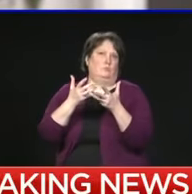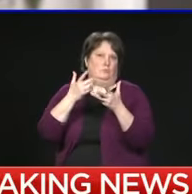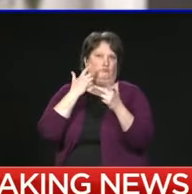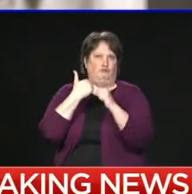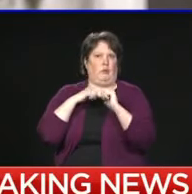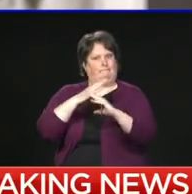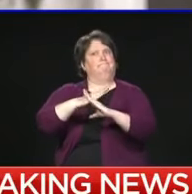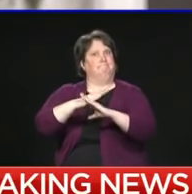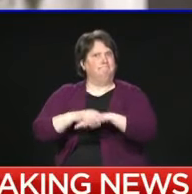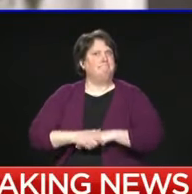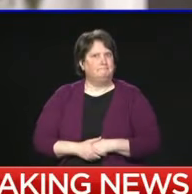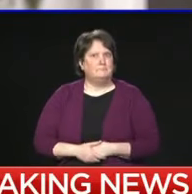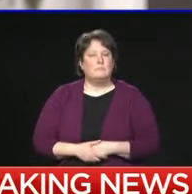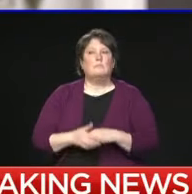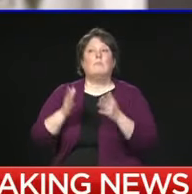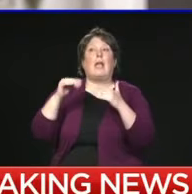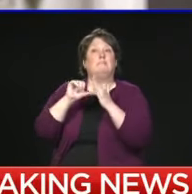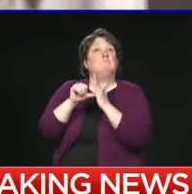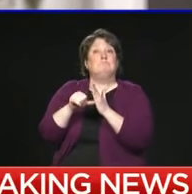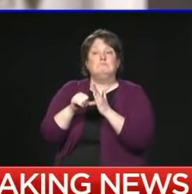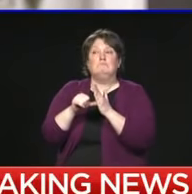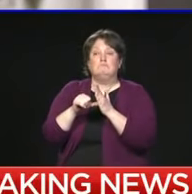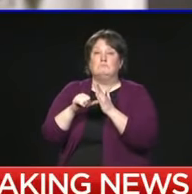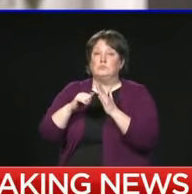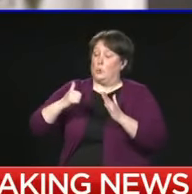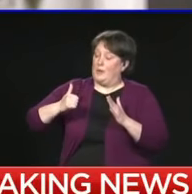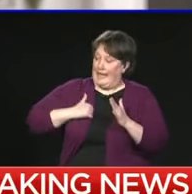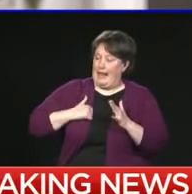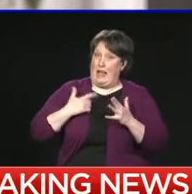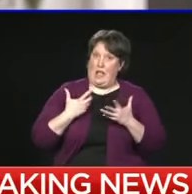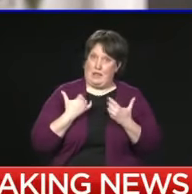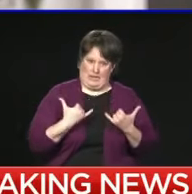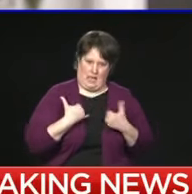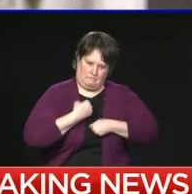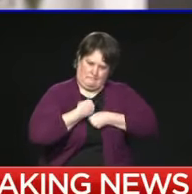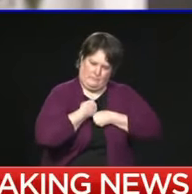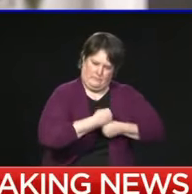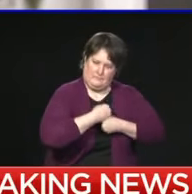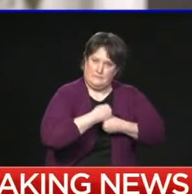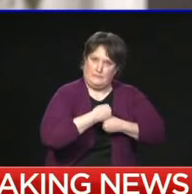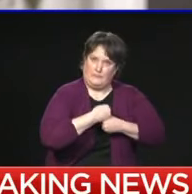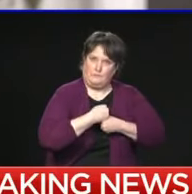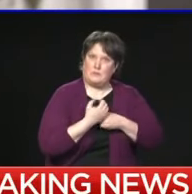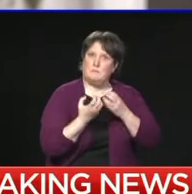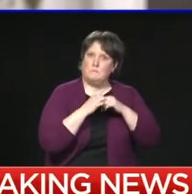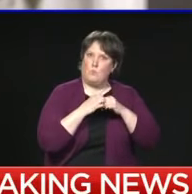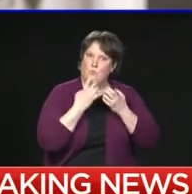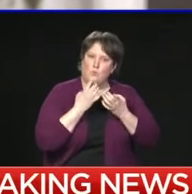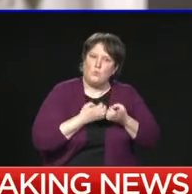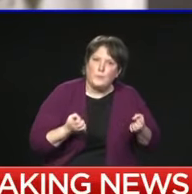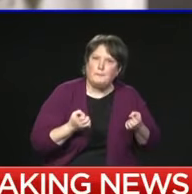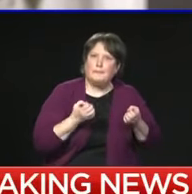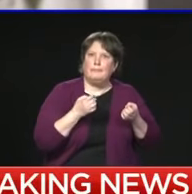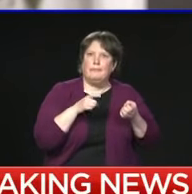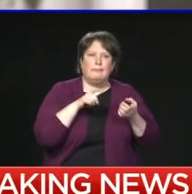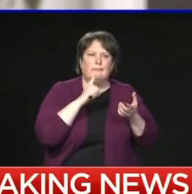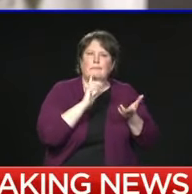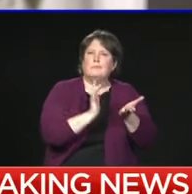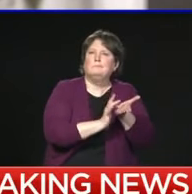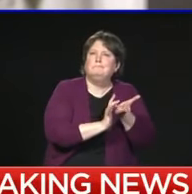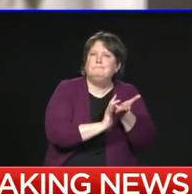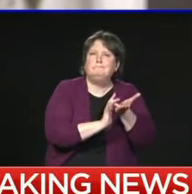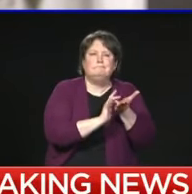highlight on your second question that we are ramping up production of necessary equipment, of emergency